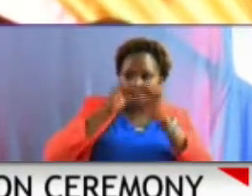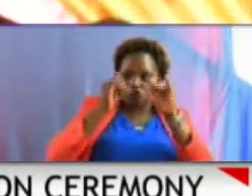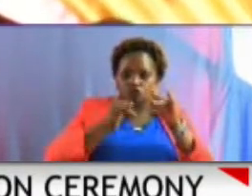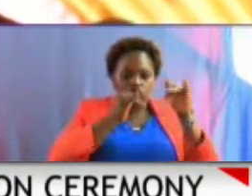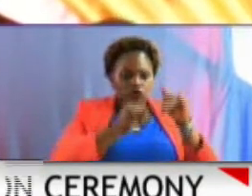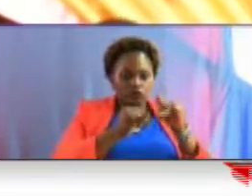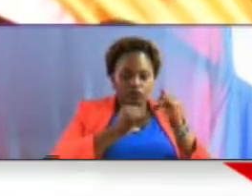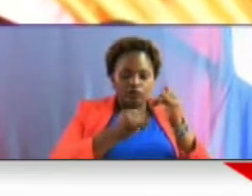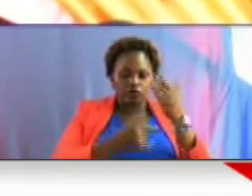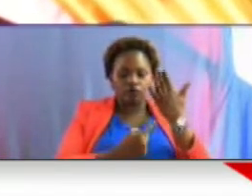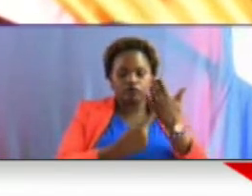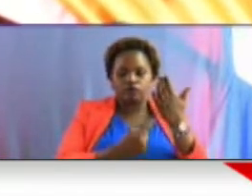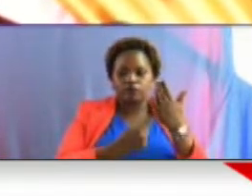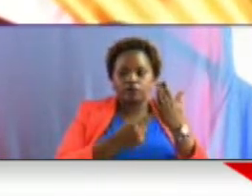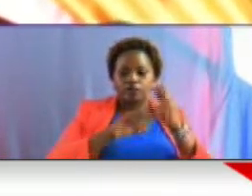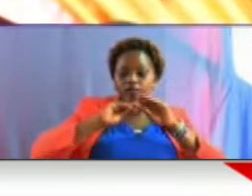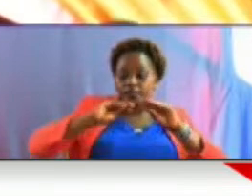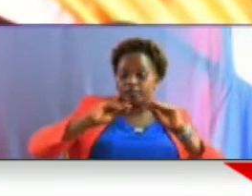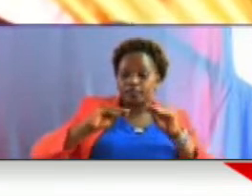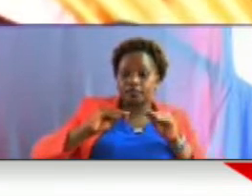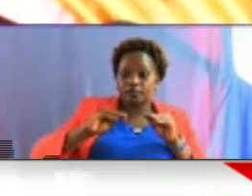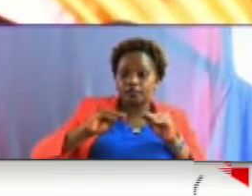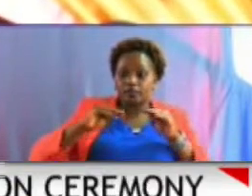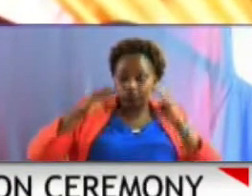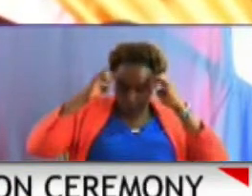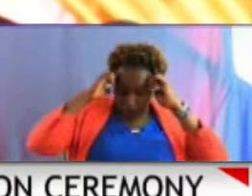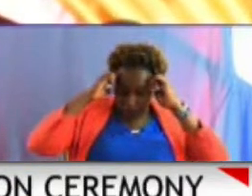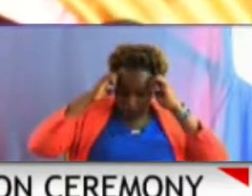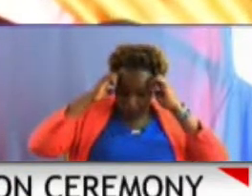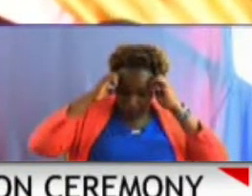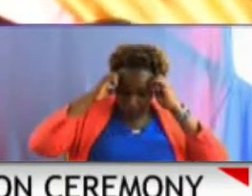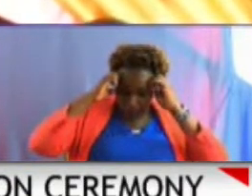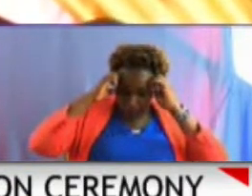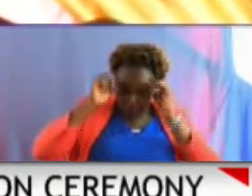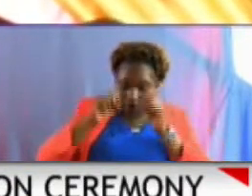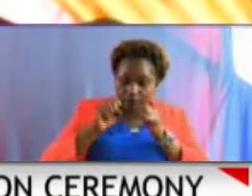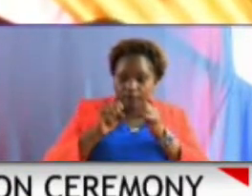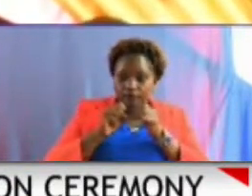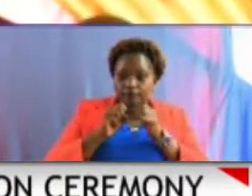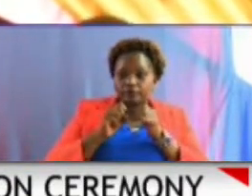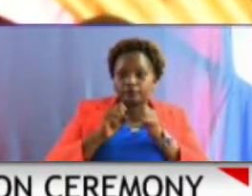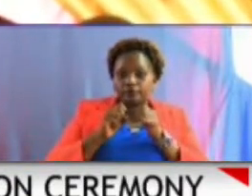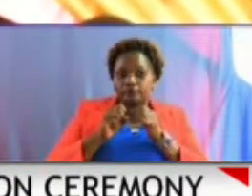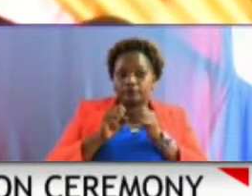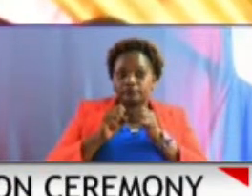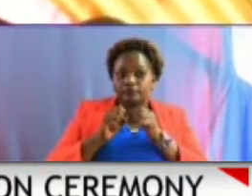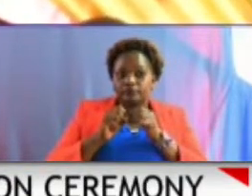and innovative teaching, learning, and examination models.